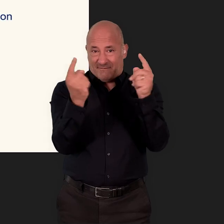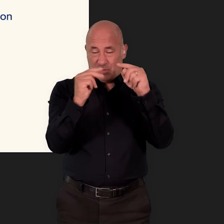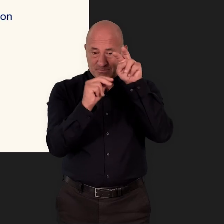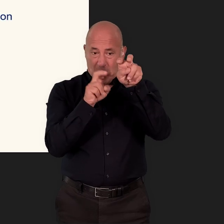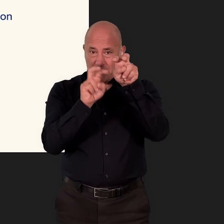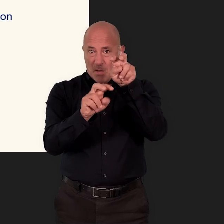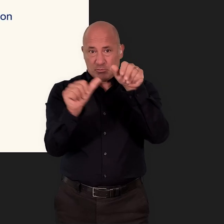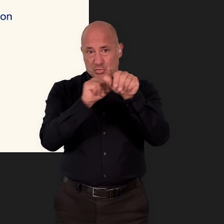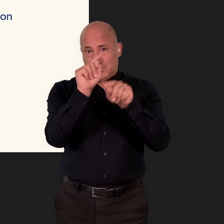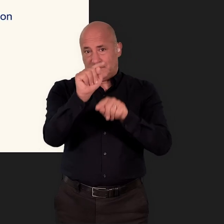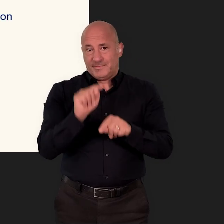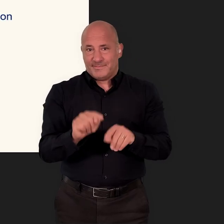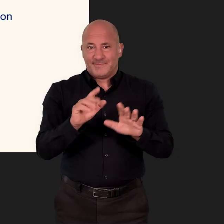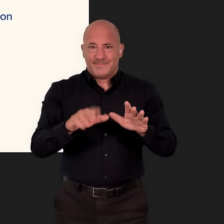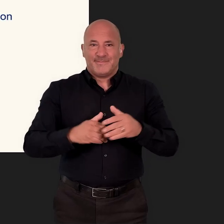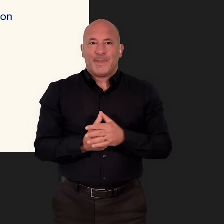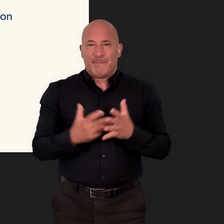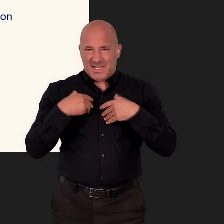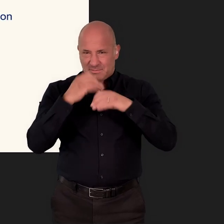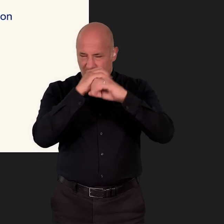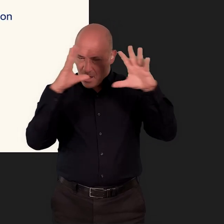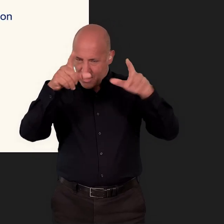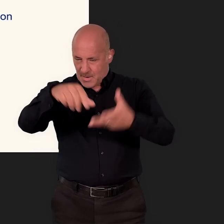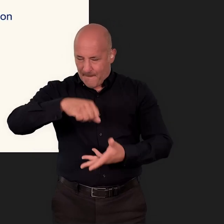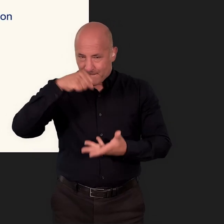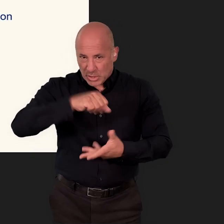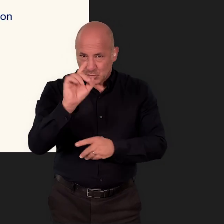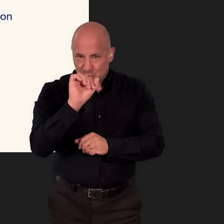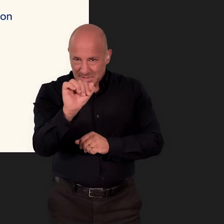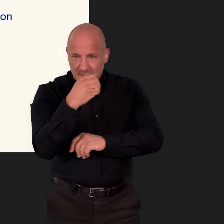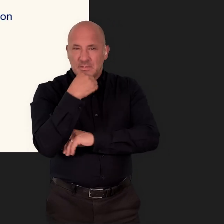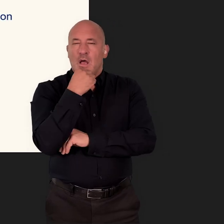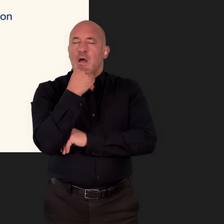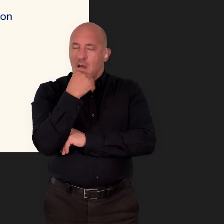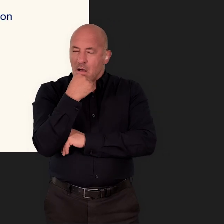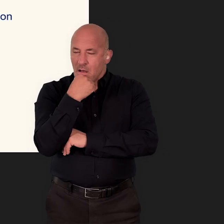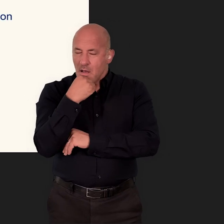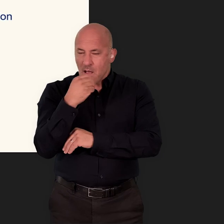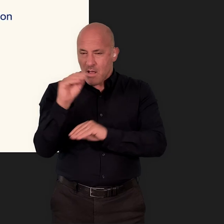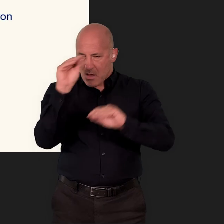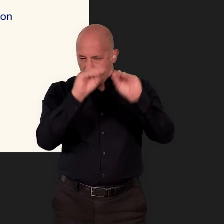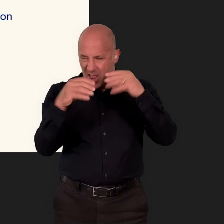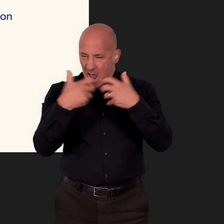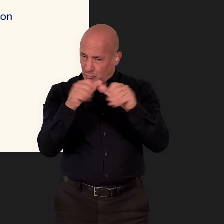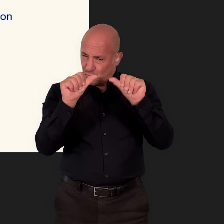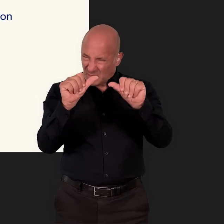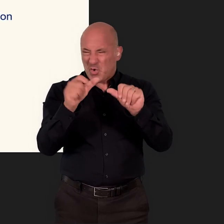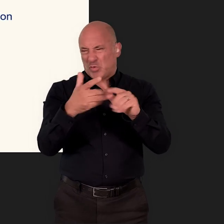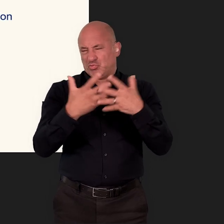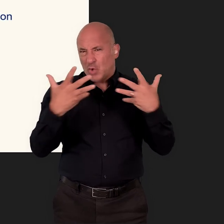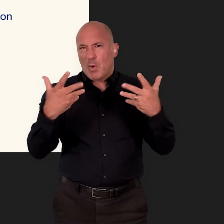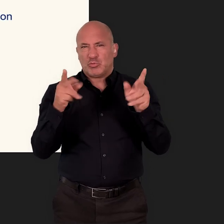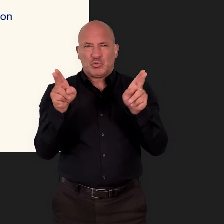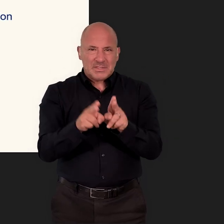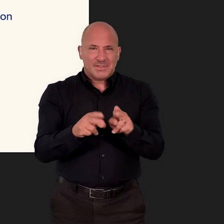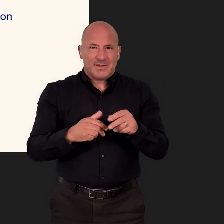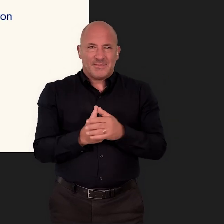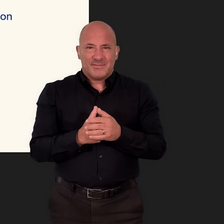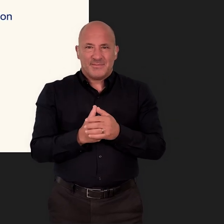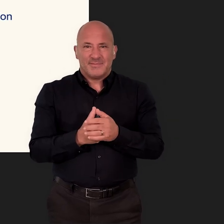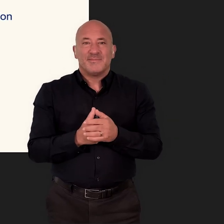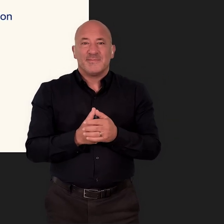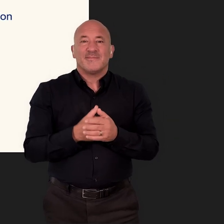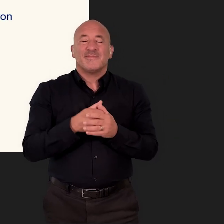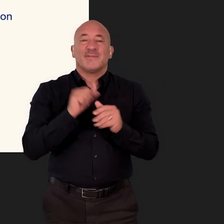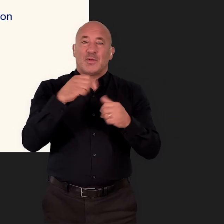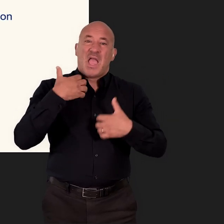represented separately in your application. This will help us to understand your budget and the appropriateness of your figures.